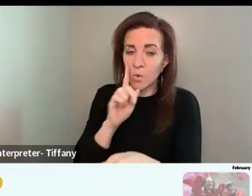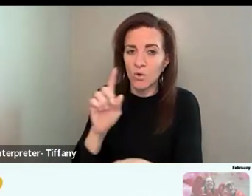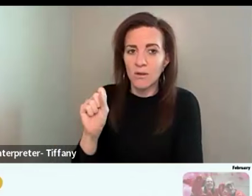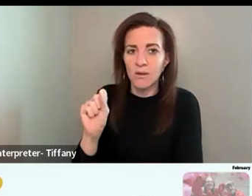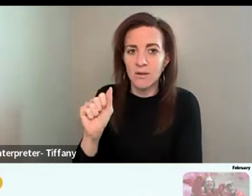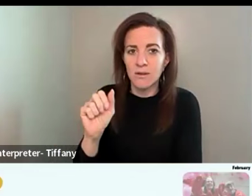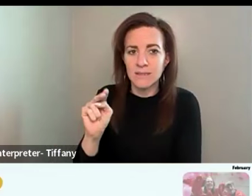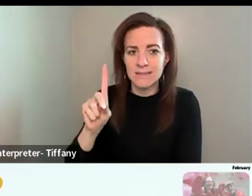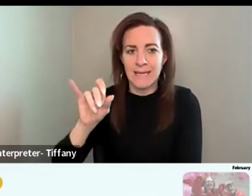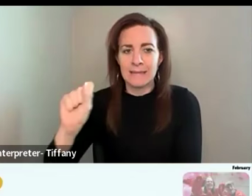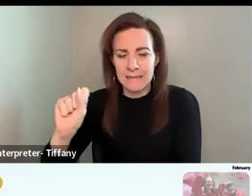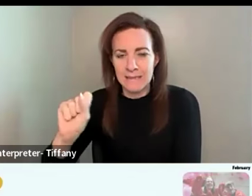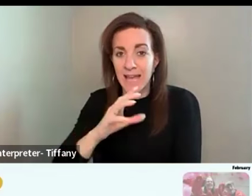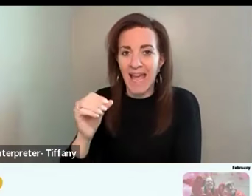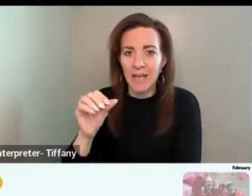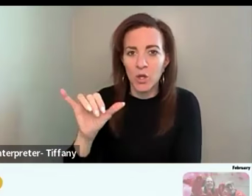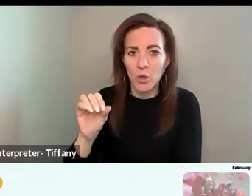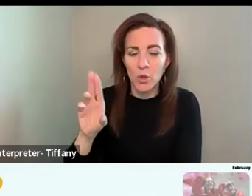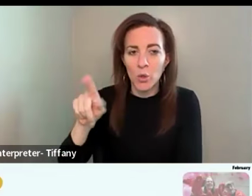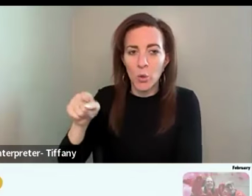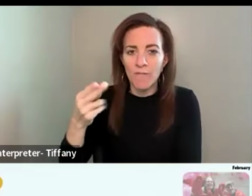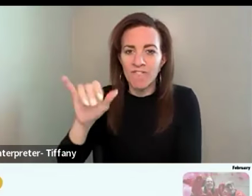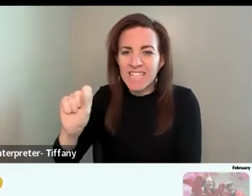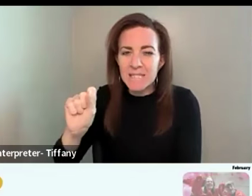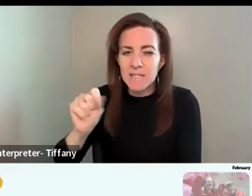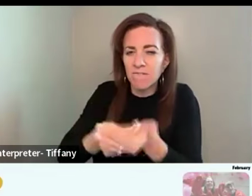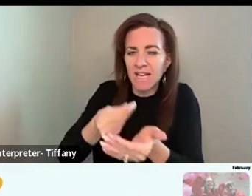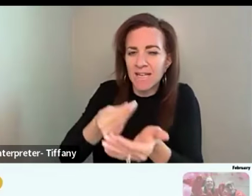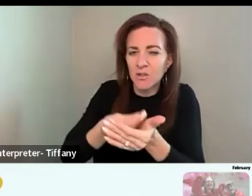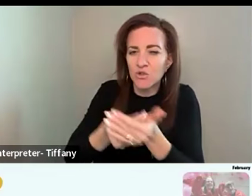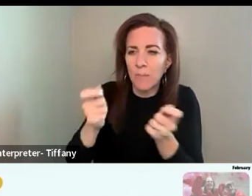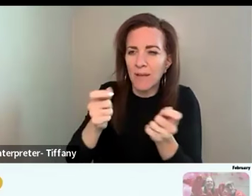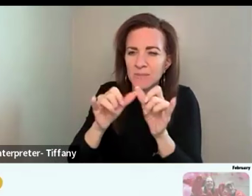SANDIS and UFIS, which is our financial management system